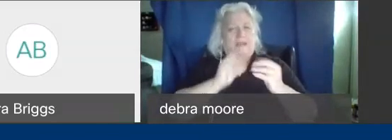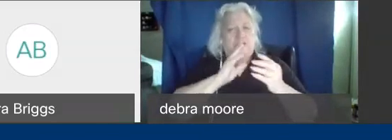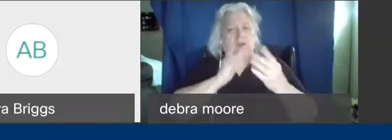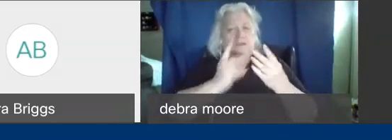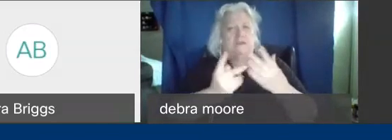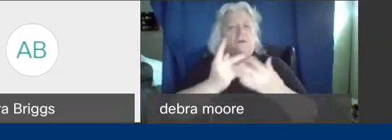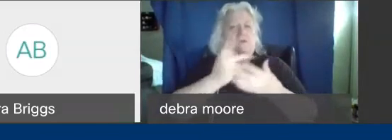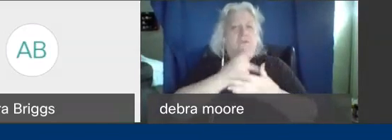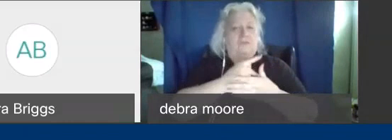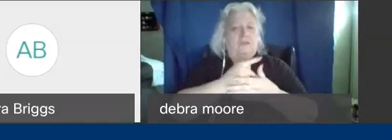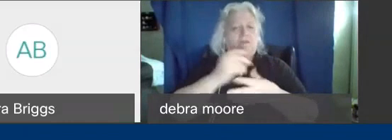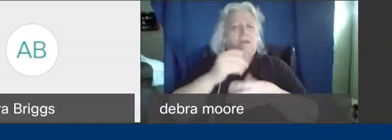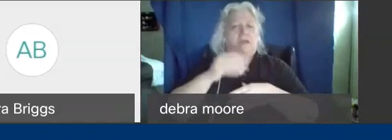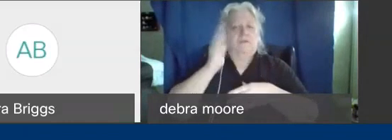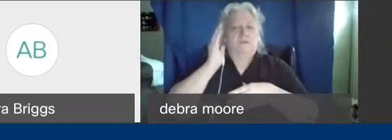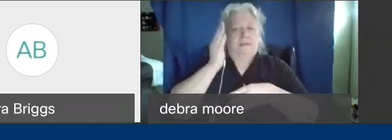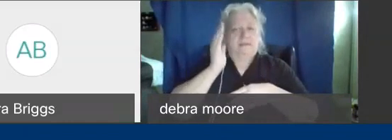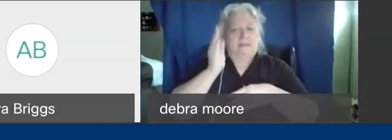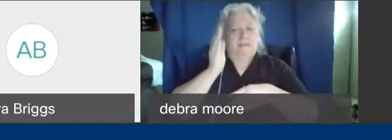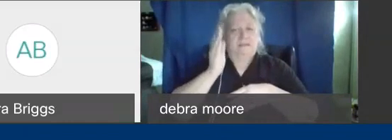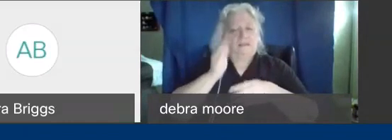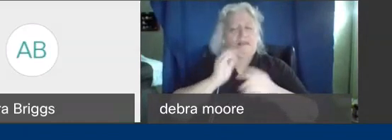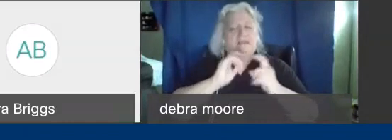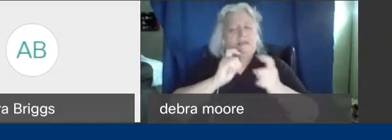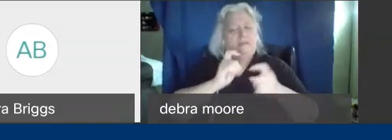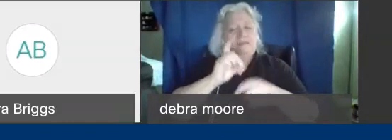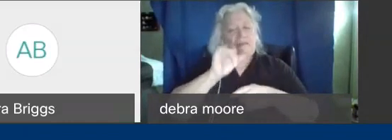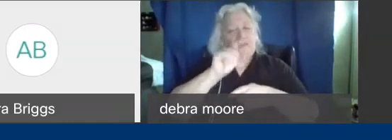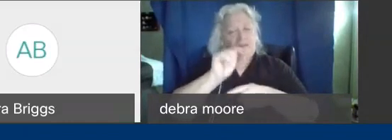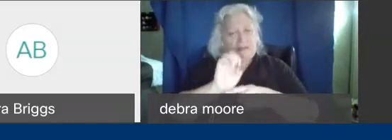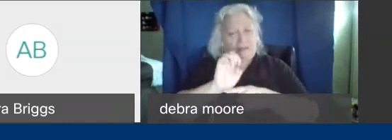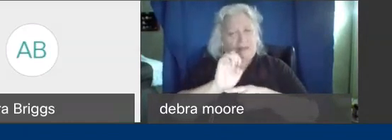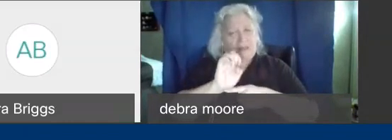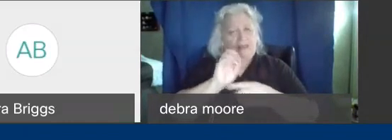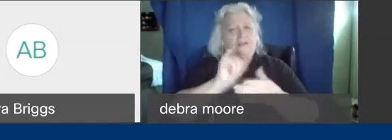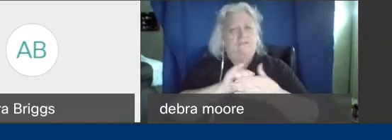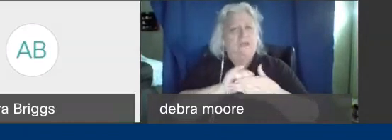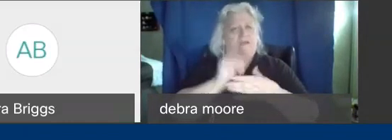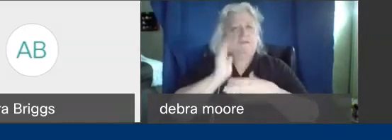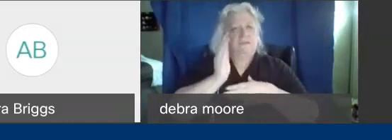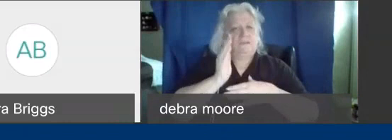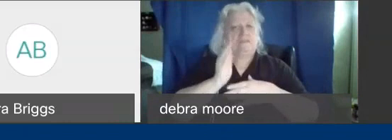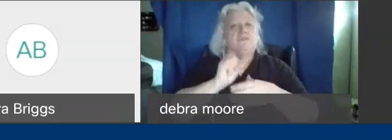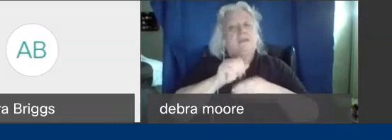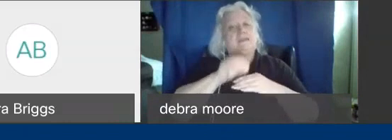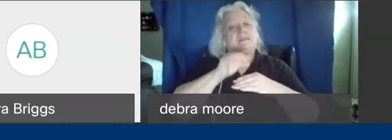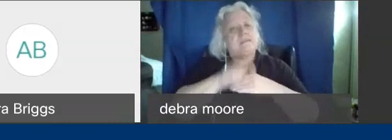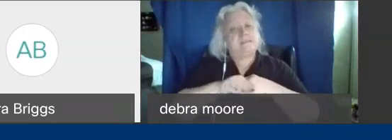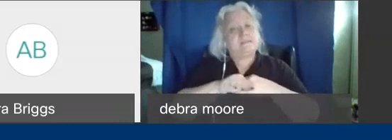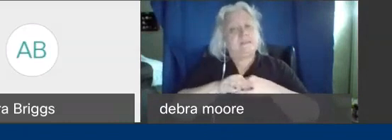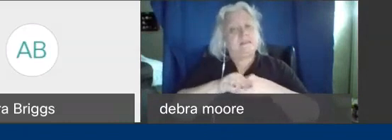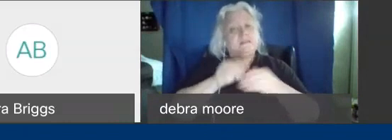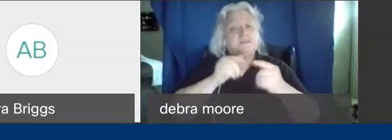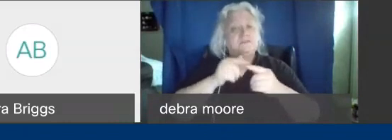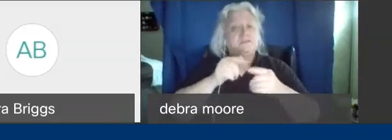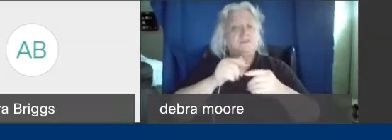presentation, please email me the date that you presented the information to your members so that I can send this information to system office because they